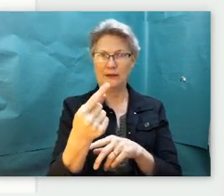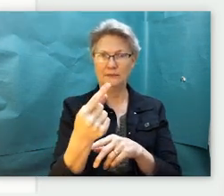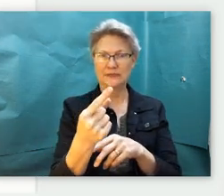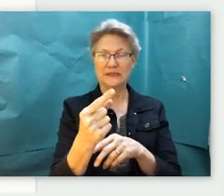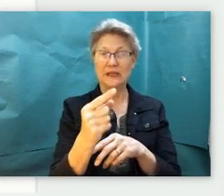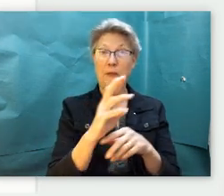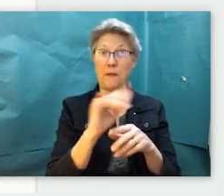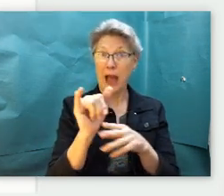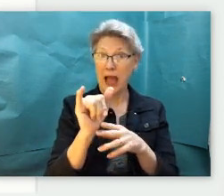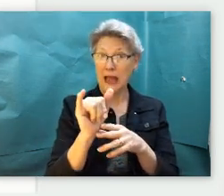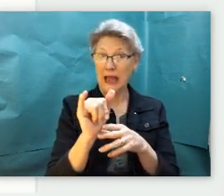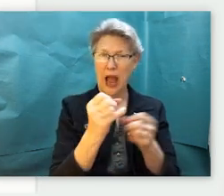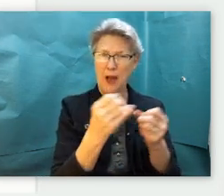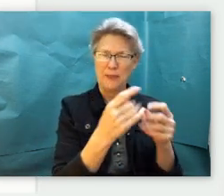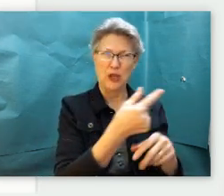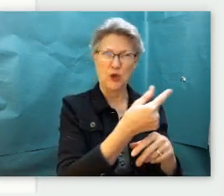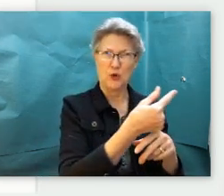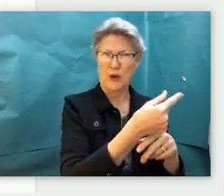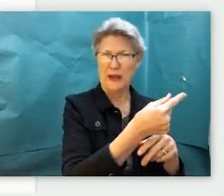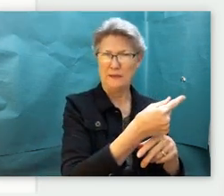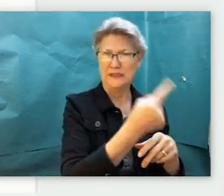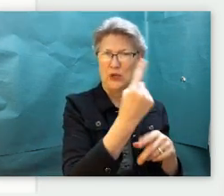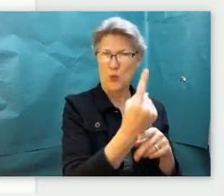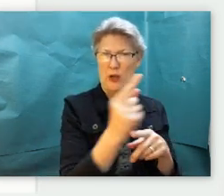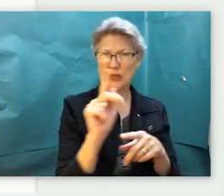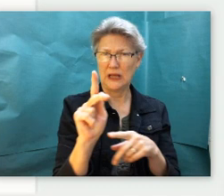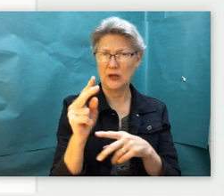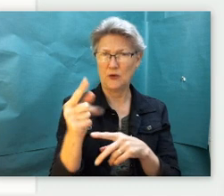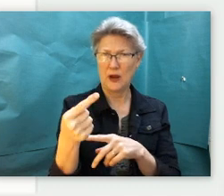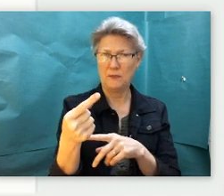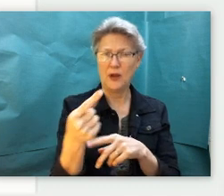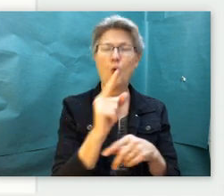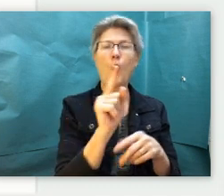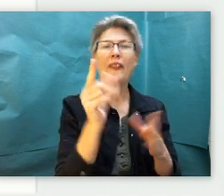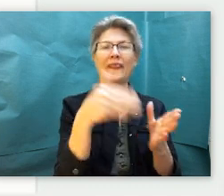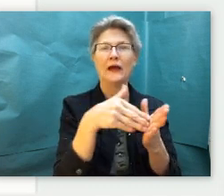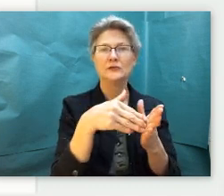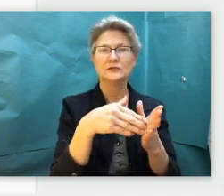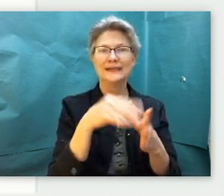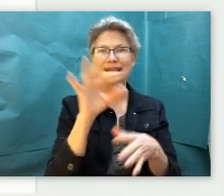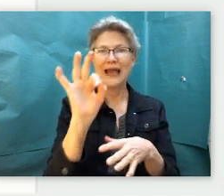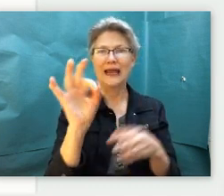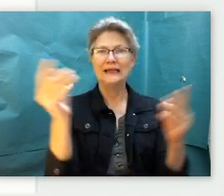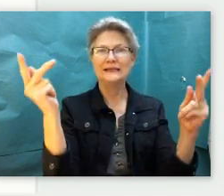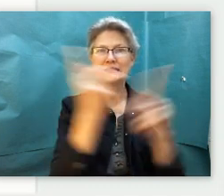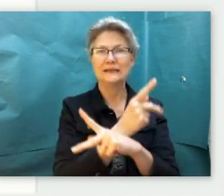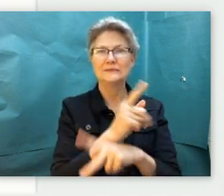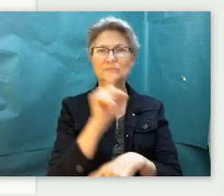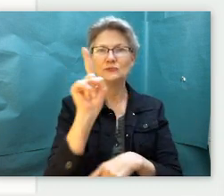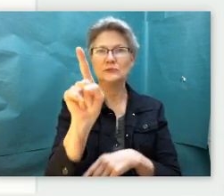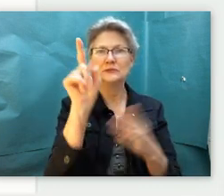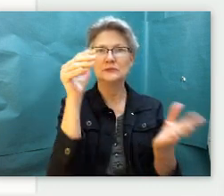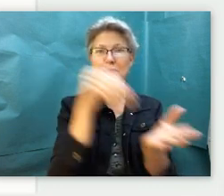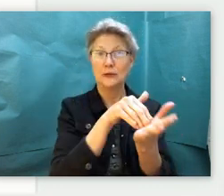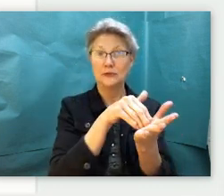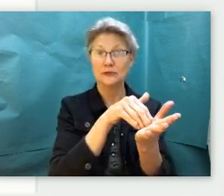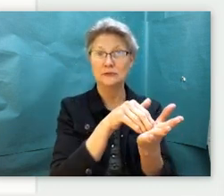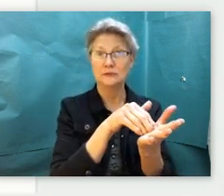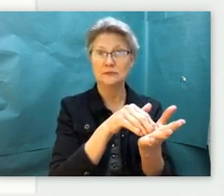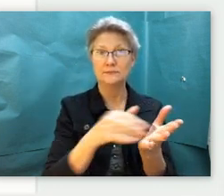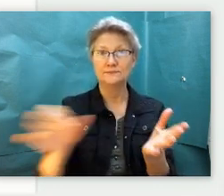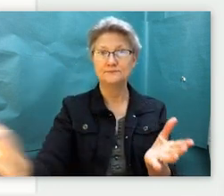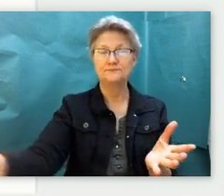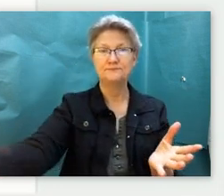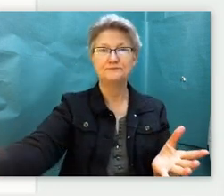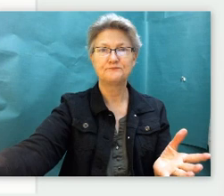are in 1 kilogram, which is, that's right, 1,000. Write that in